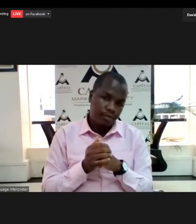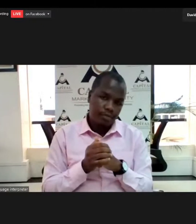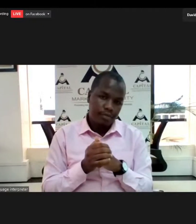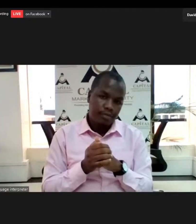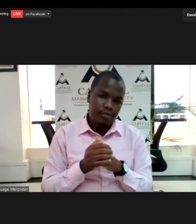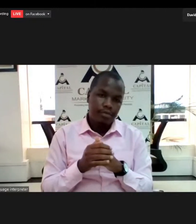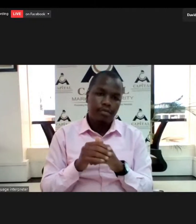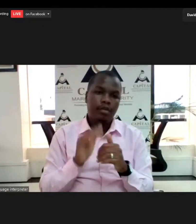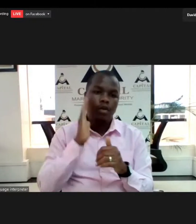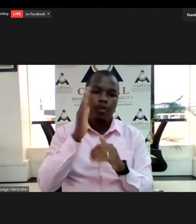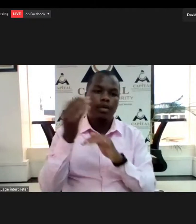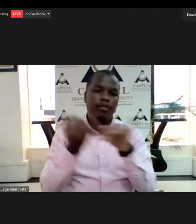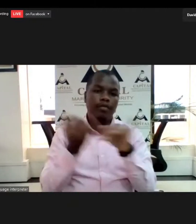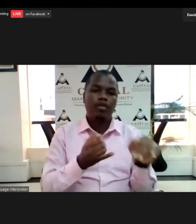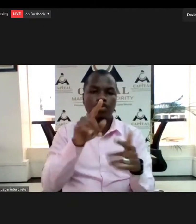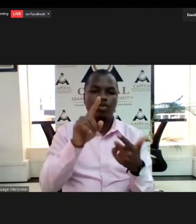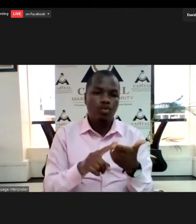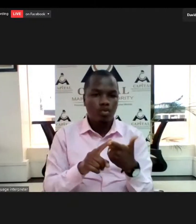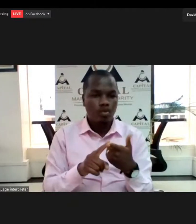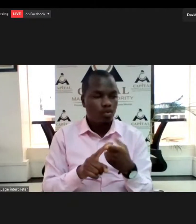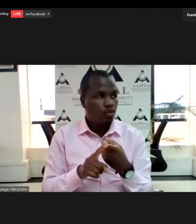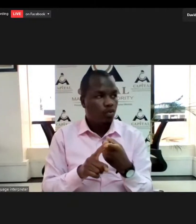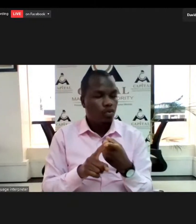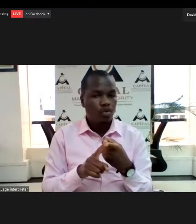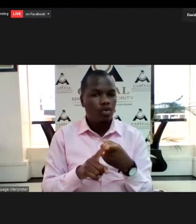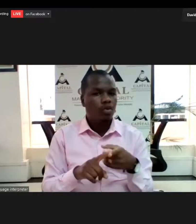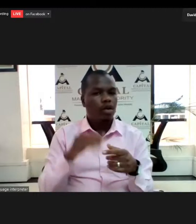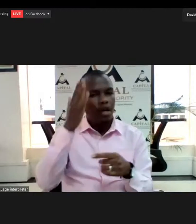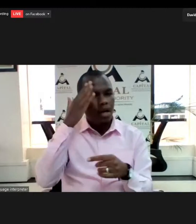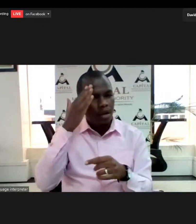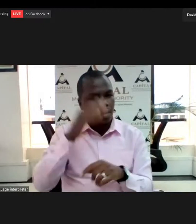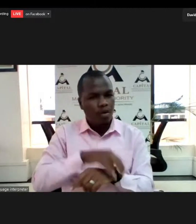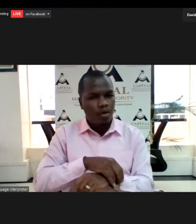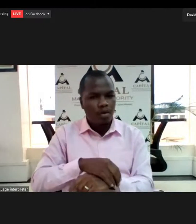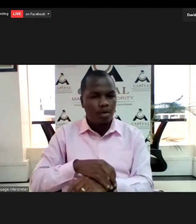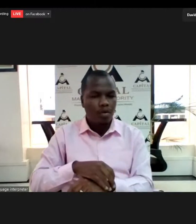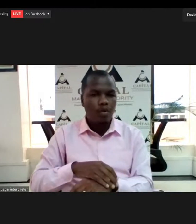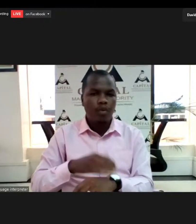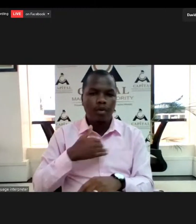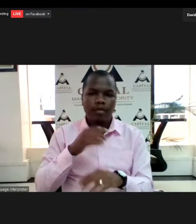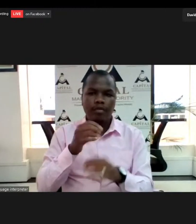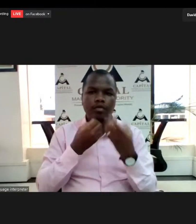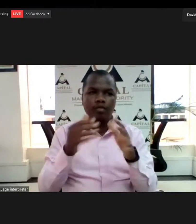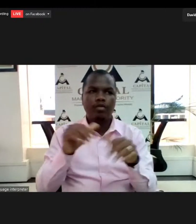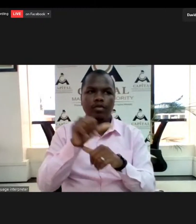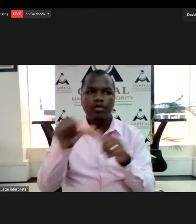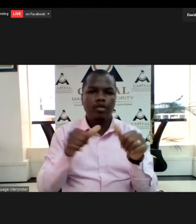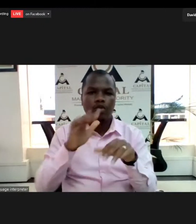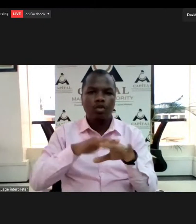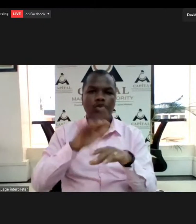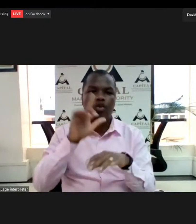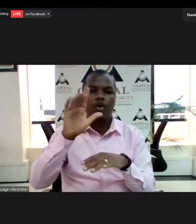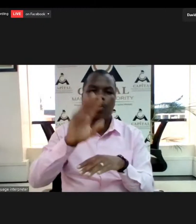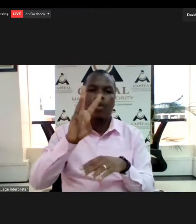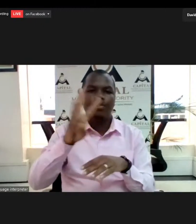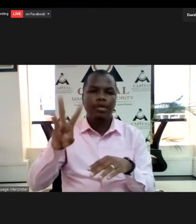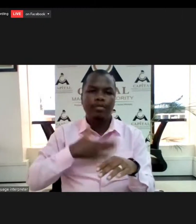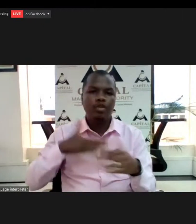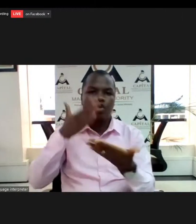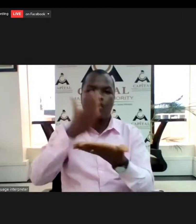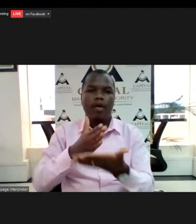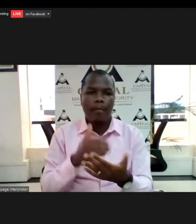Morogo, I think I would invite you to, I know, Bansri, you're around. This information is available on your website. Please confirm.